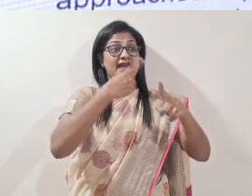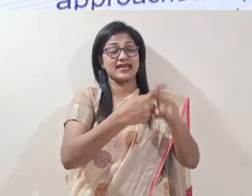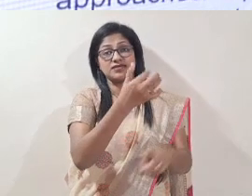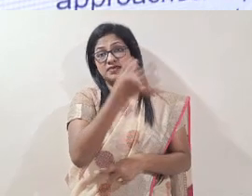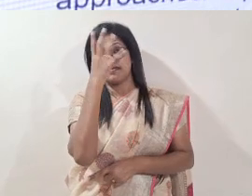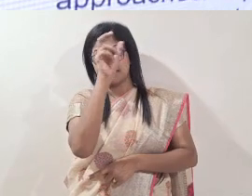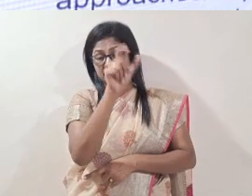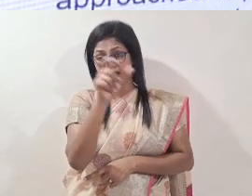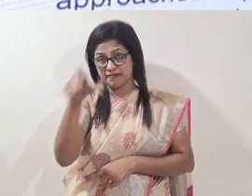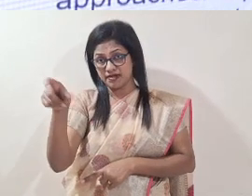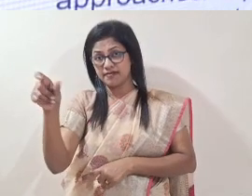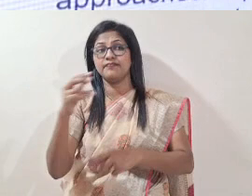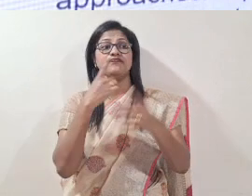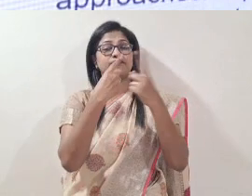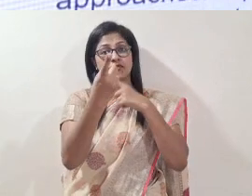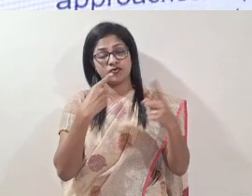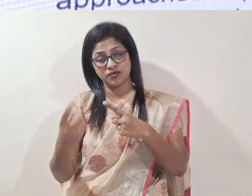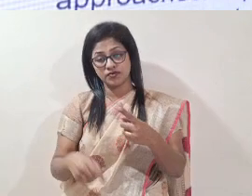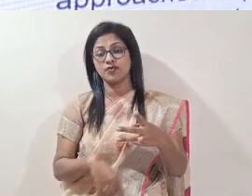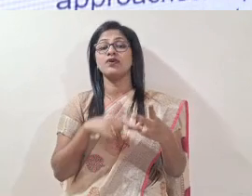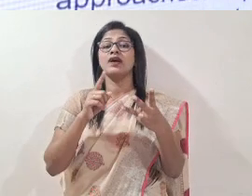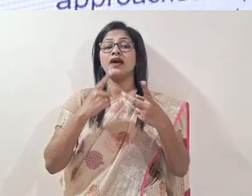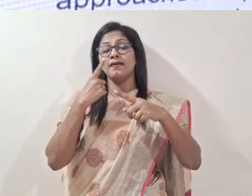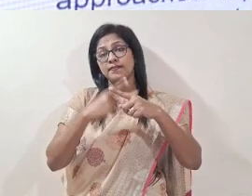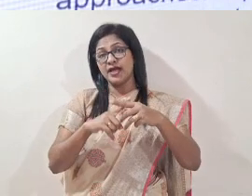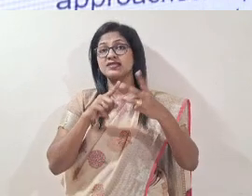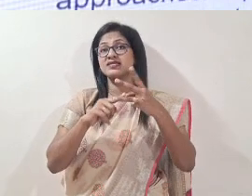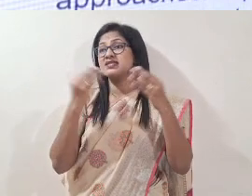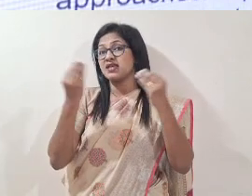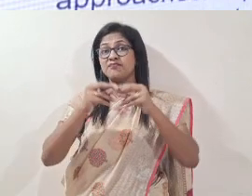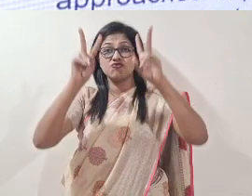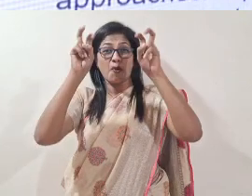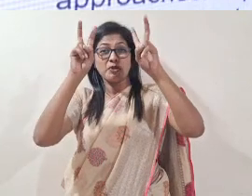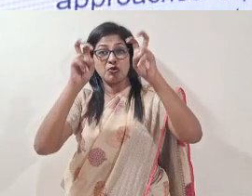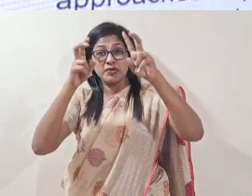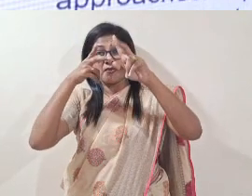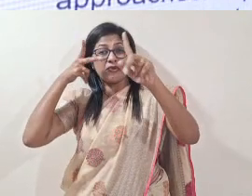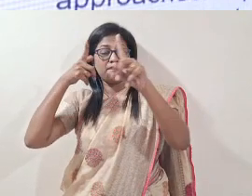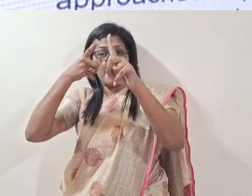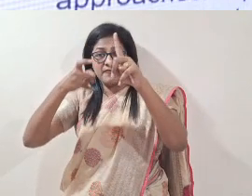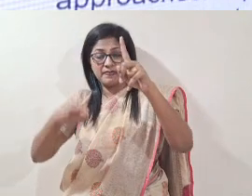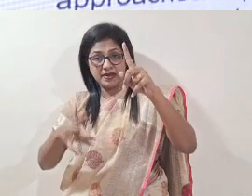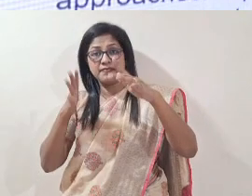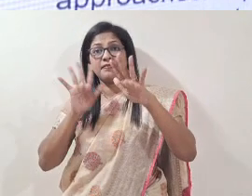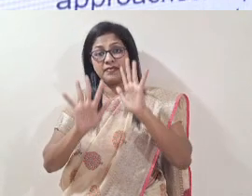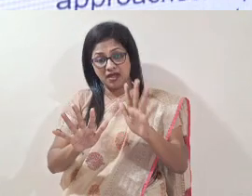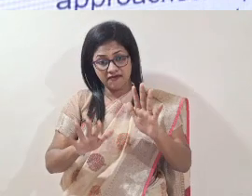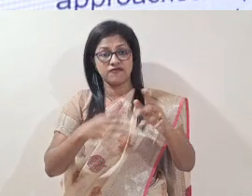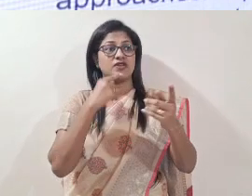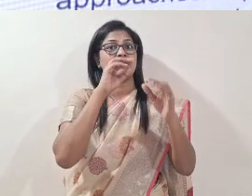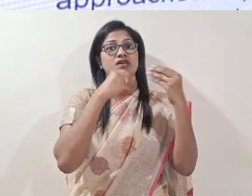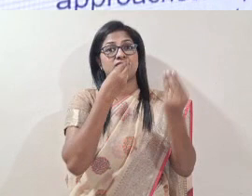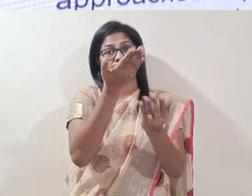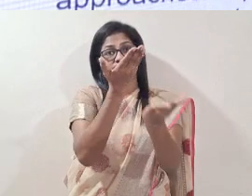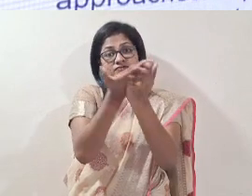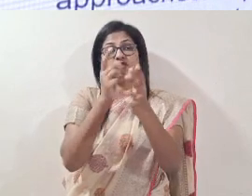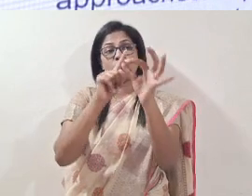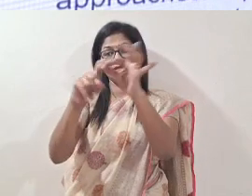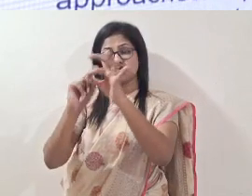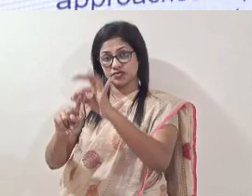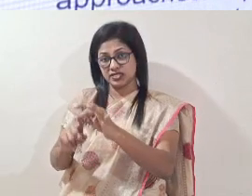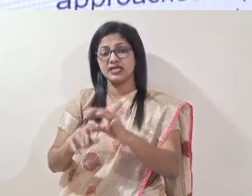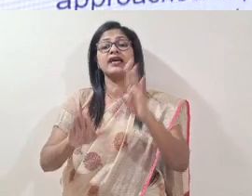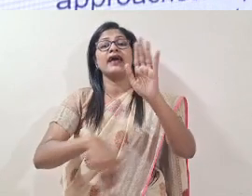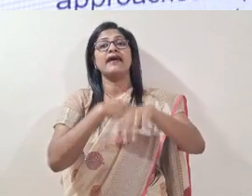was some major themes or major concerns. We decoded it. We will look into that further. After that, we